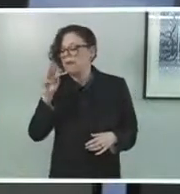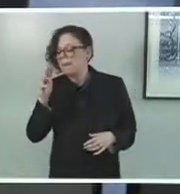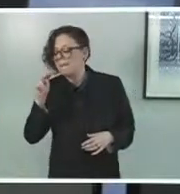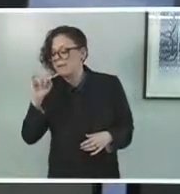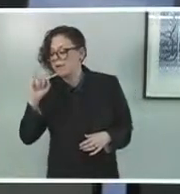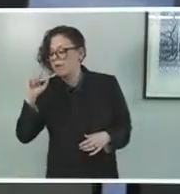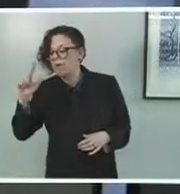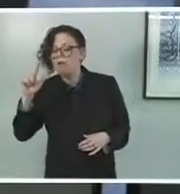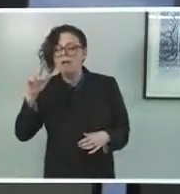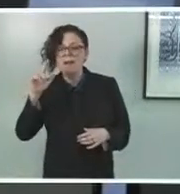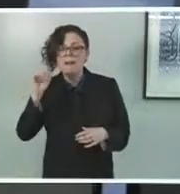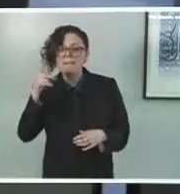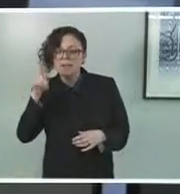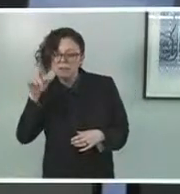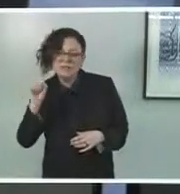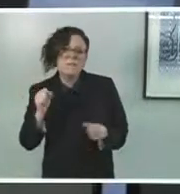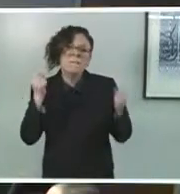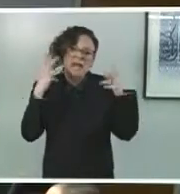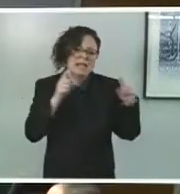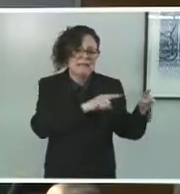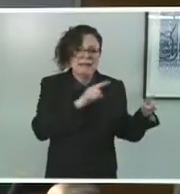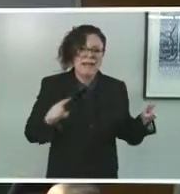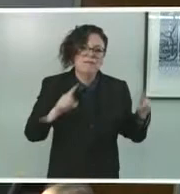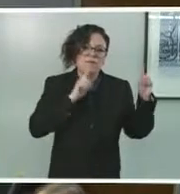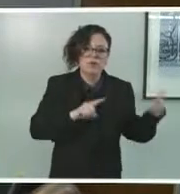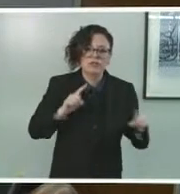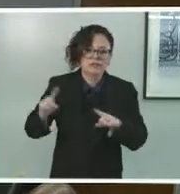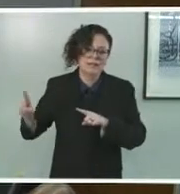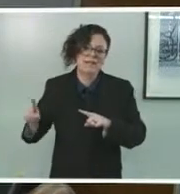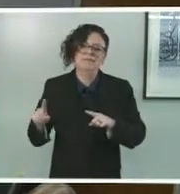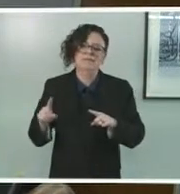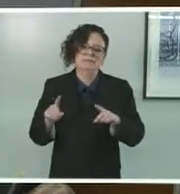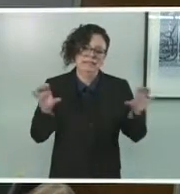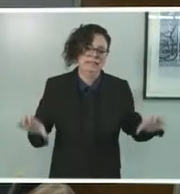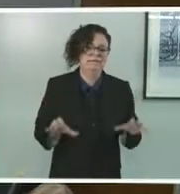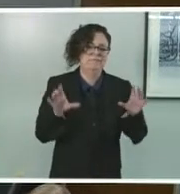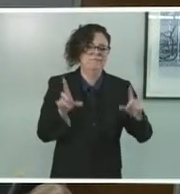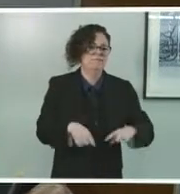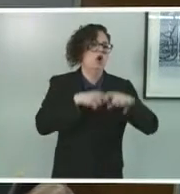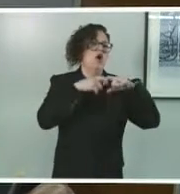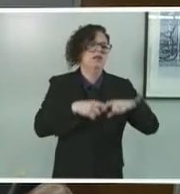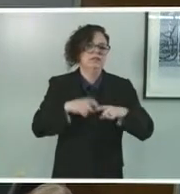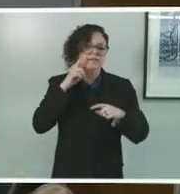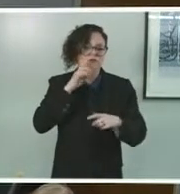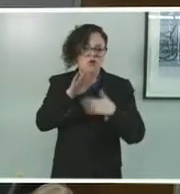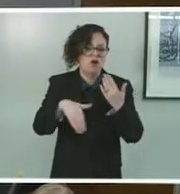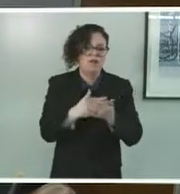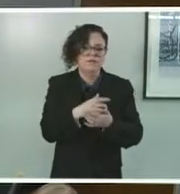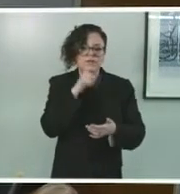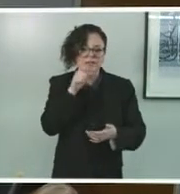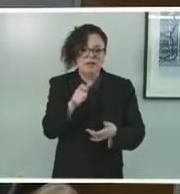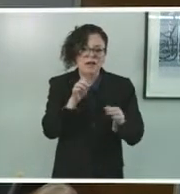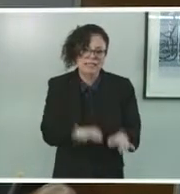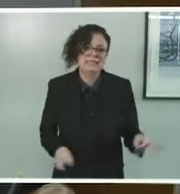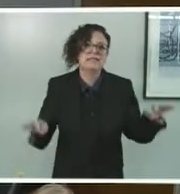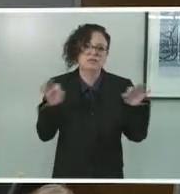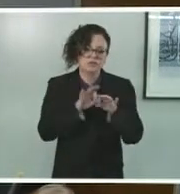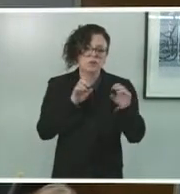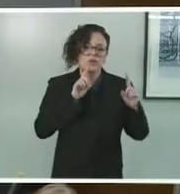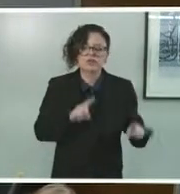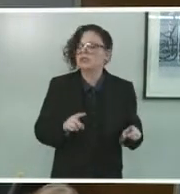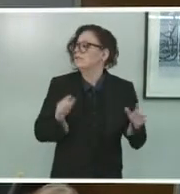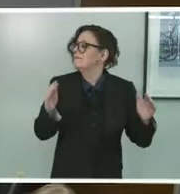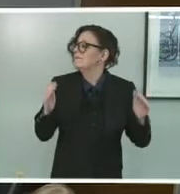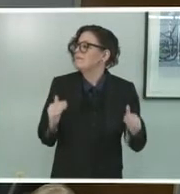legal processes, for the most part, Great. that are non-essential. Thank you for explaining that. Liz, here's a very specific one from a company that